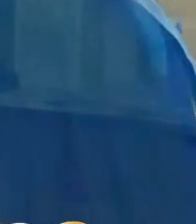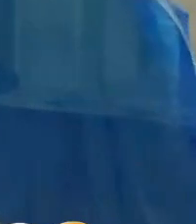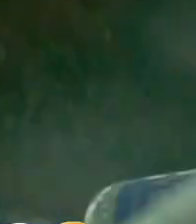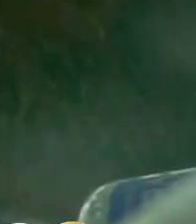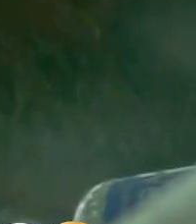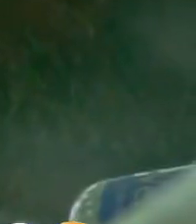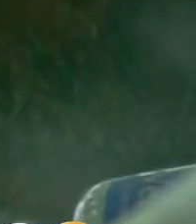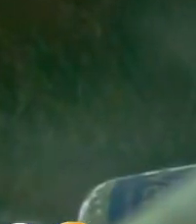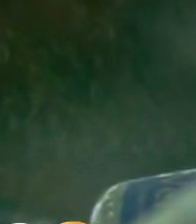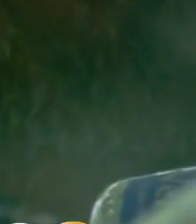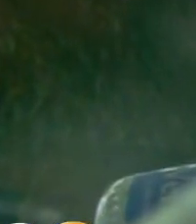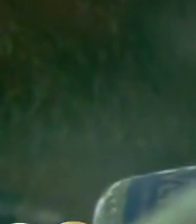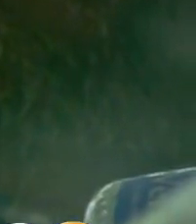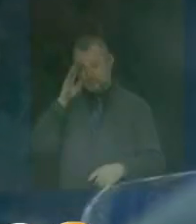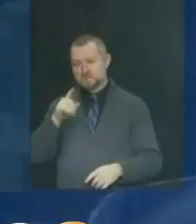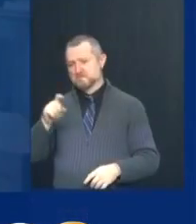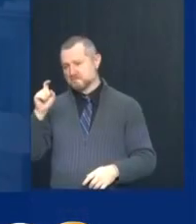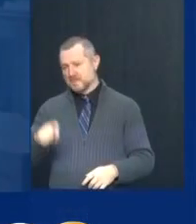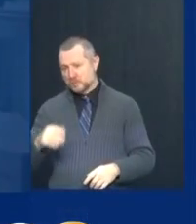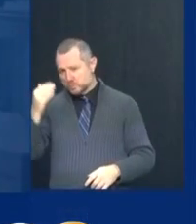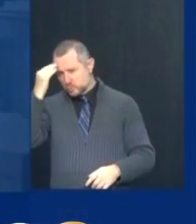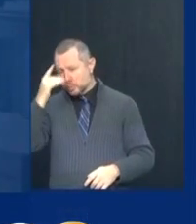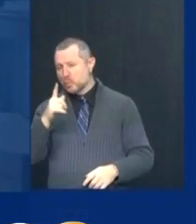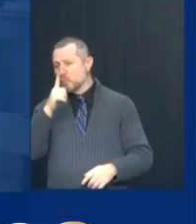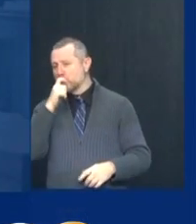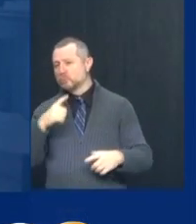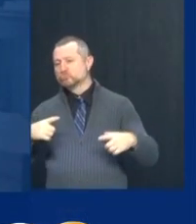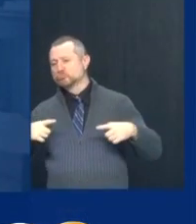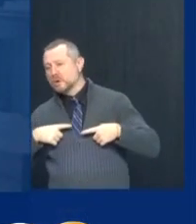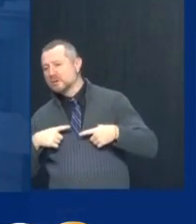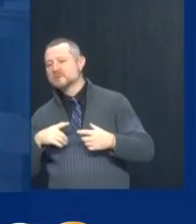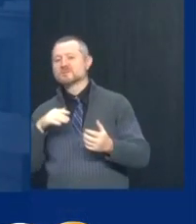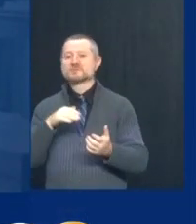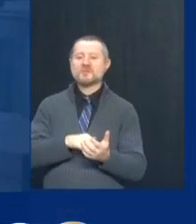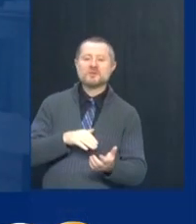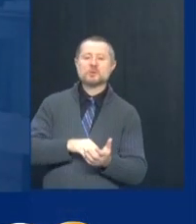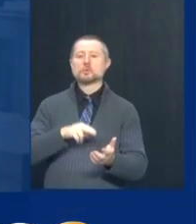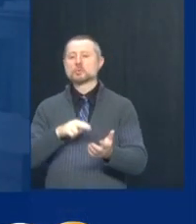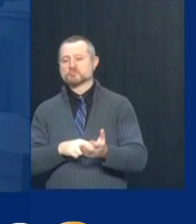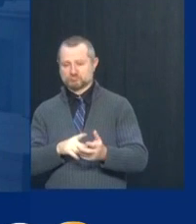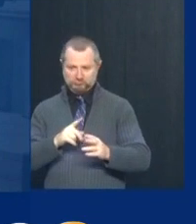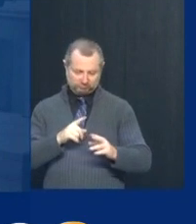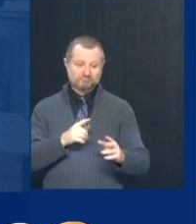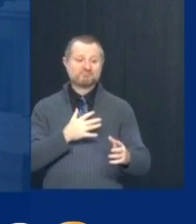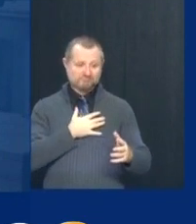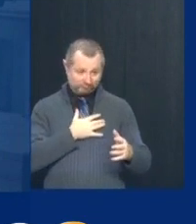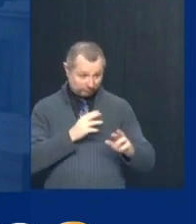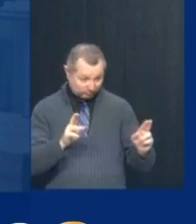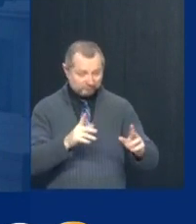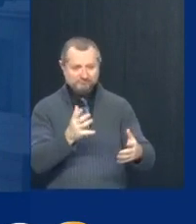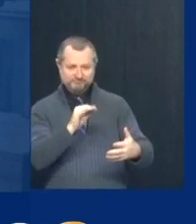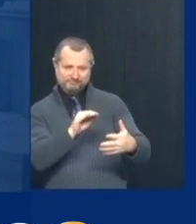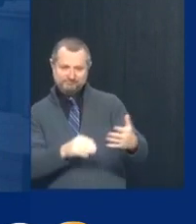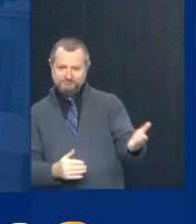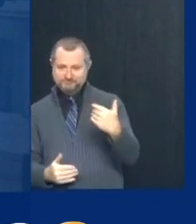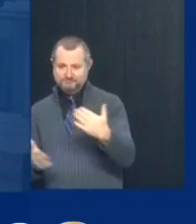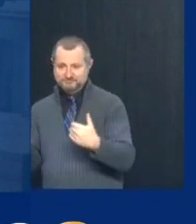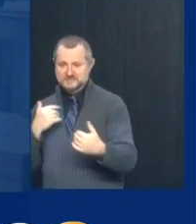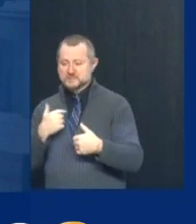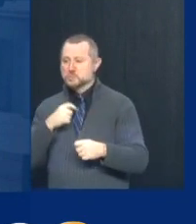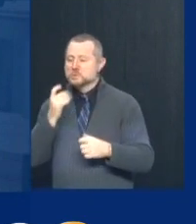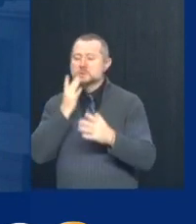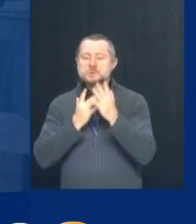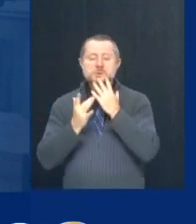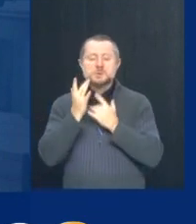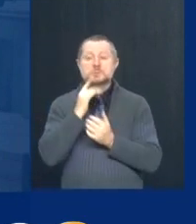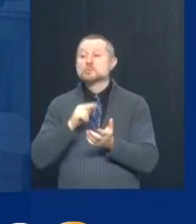Hospitals nationwide are strained. We're already experiencing staff shortages. Staff just gets